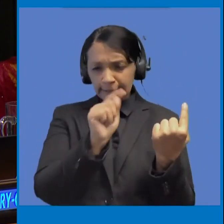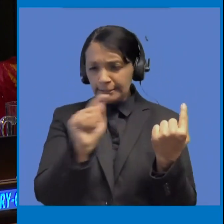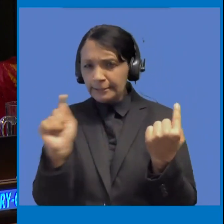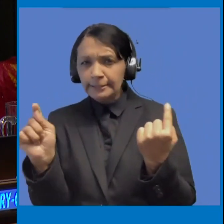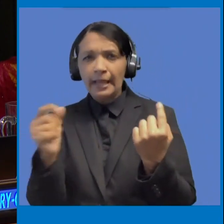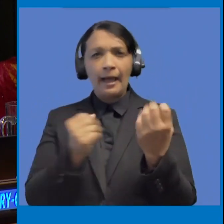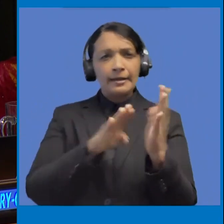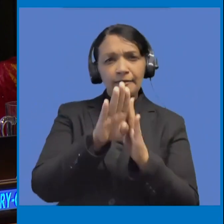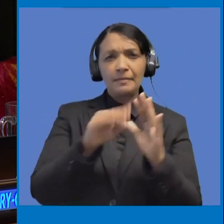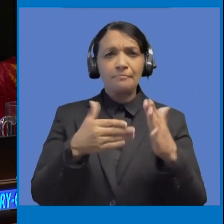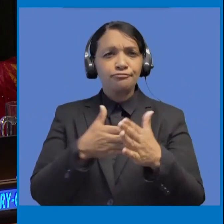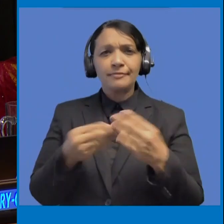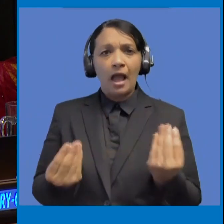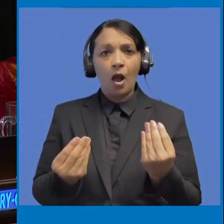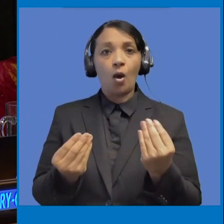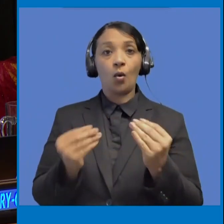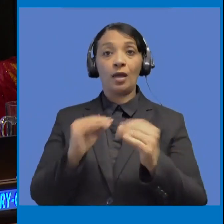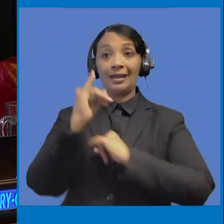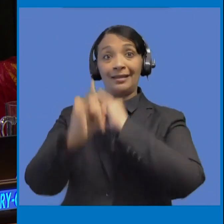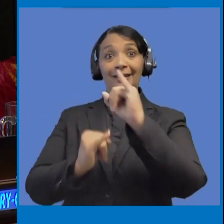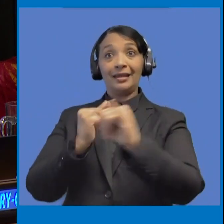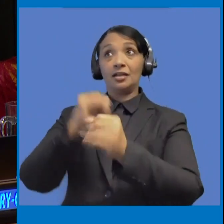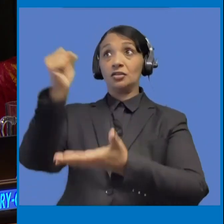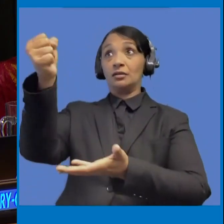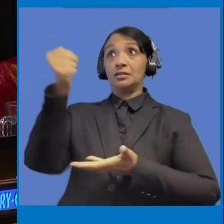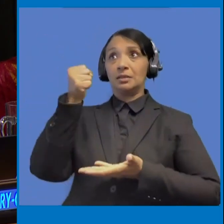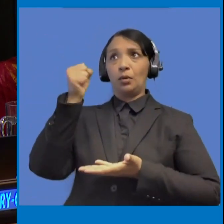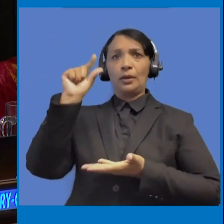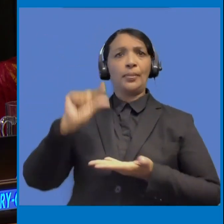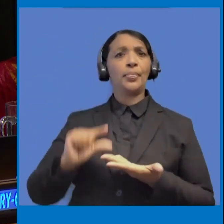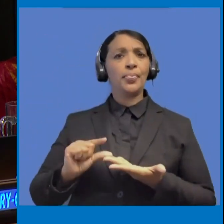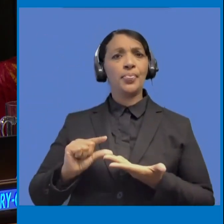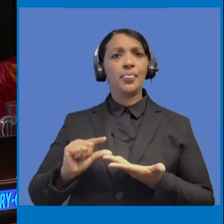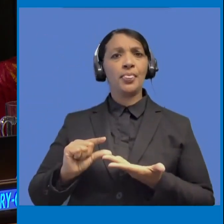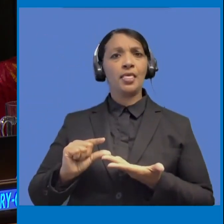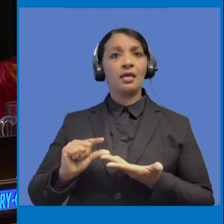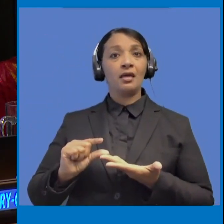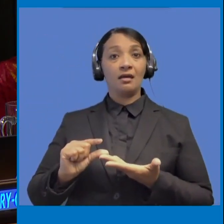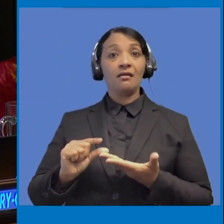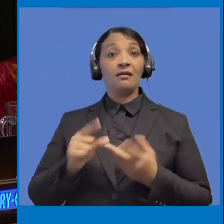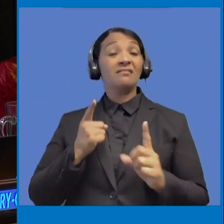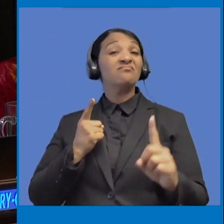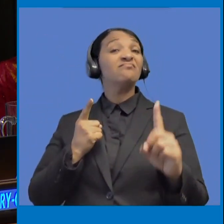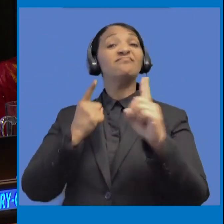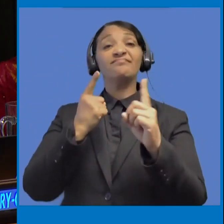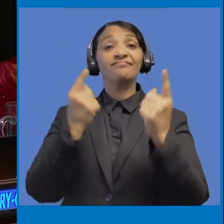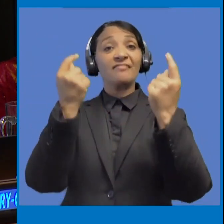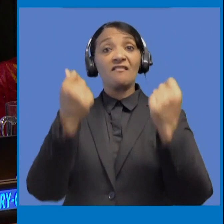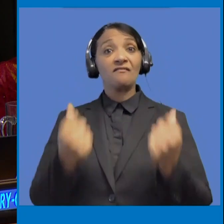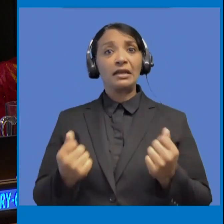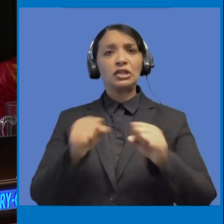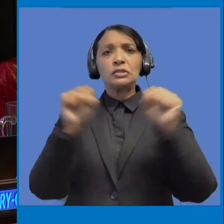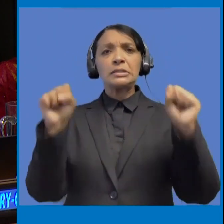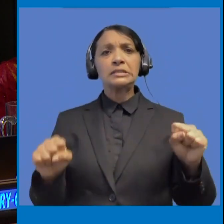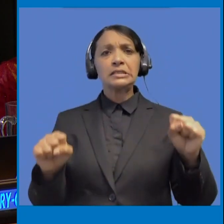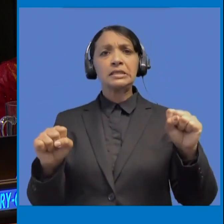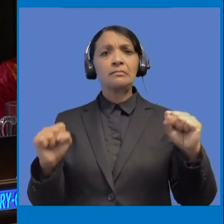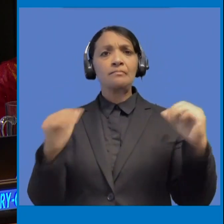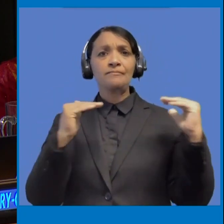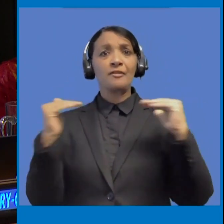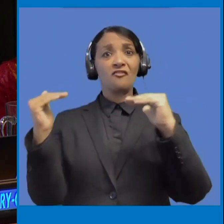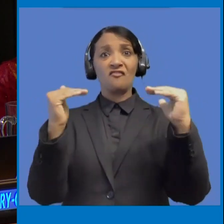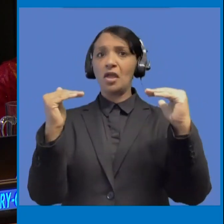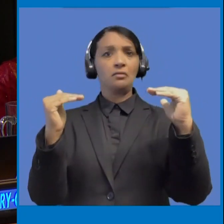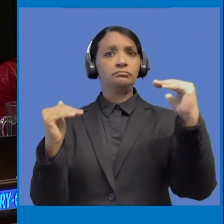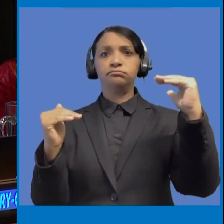has fallen far short. The global financial system is structurally unfair to developing countries in general